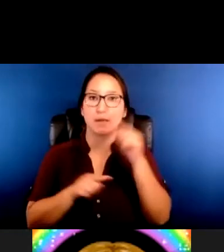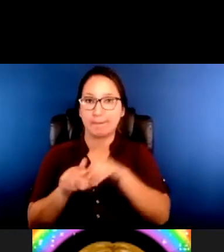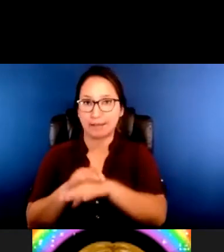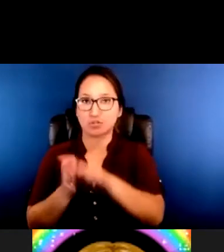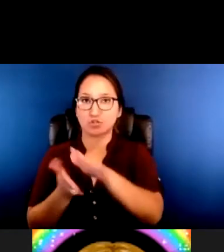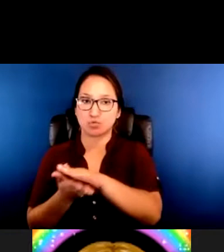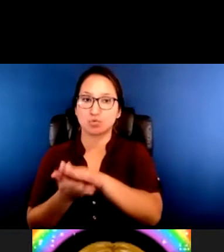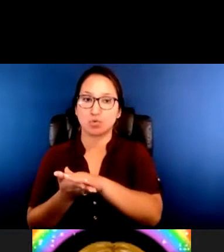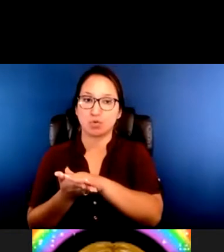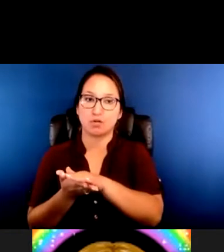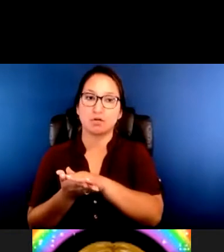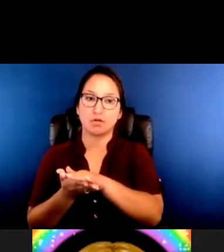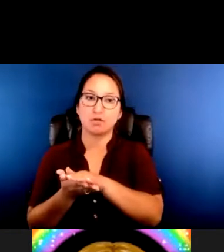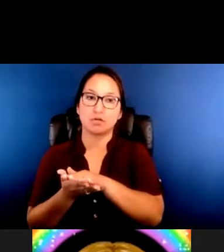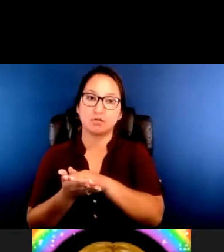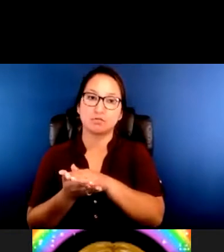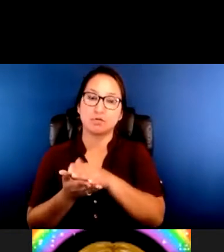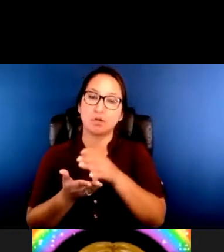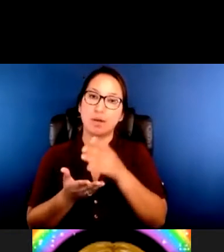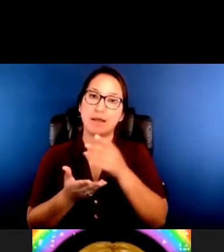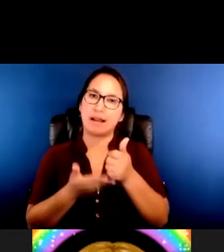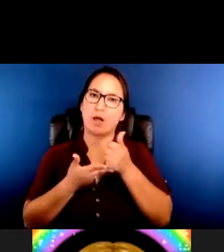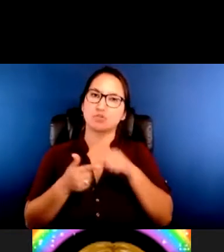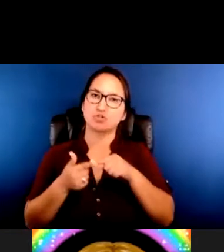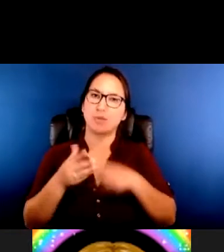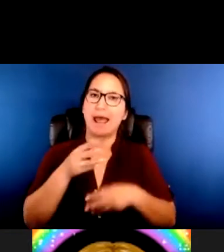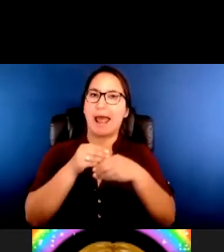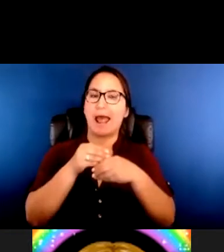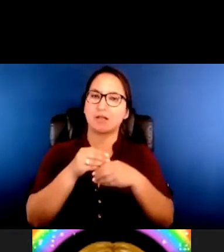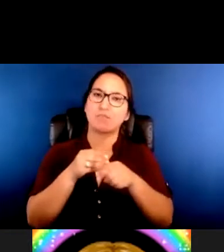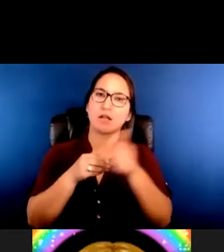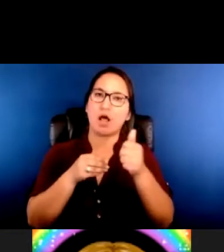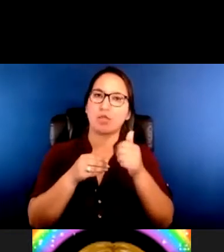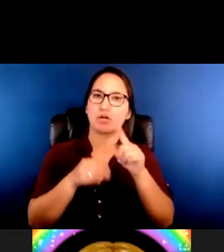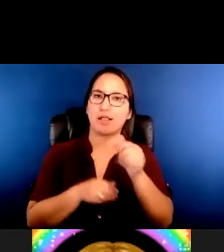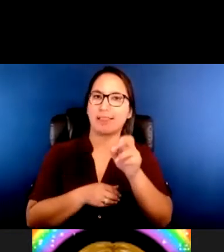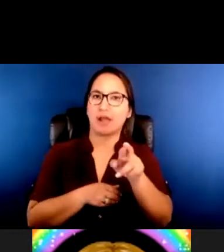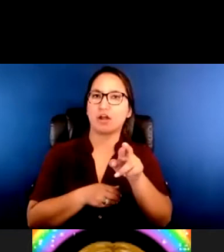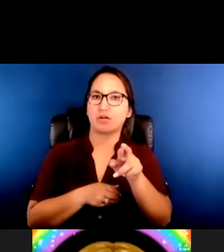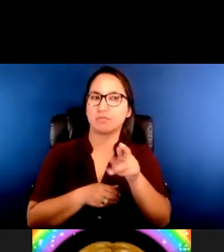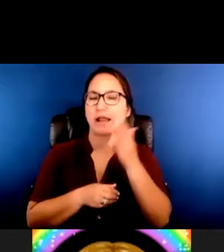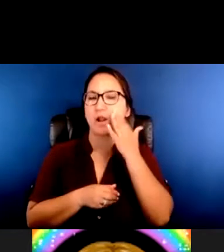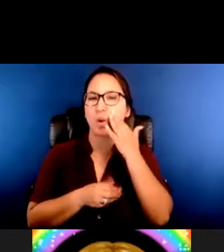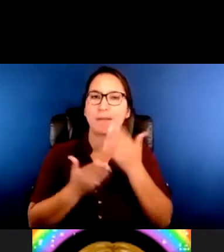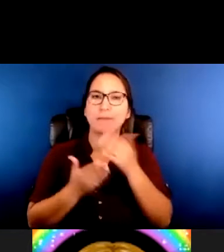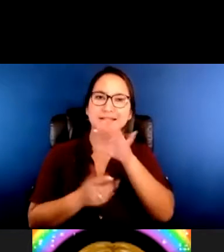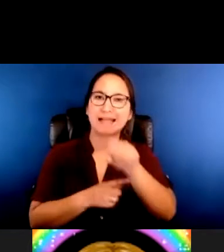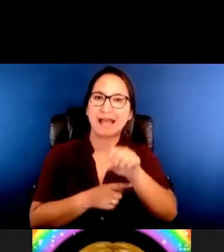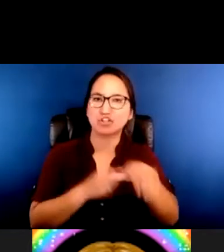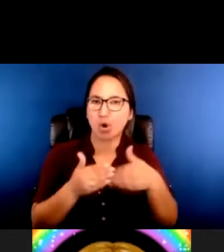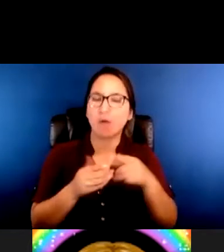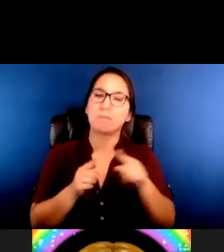risk by adding additional layers of security, even though we know that maybe it doesn't catch all. So I just want to clarify